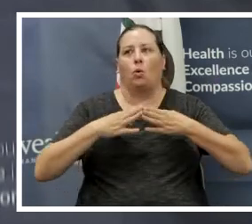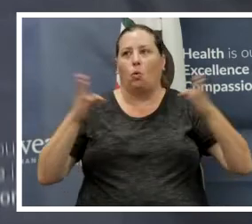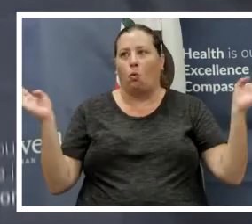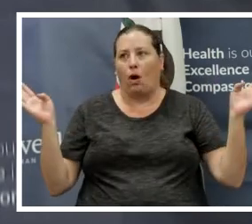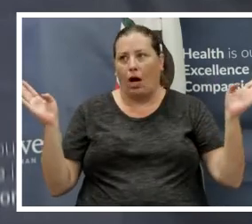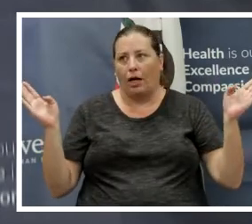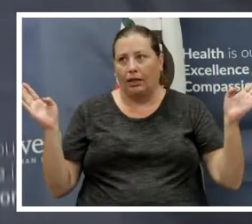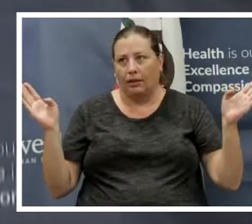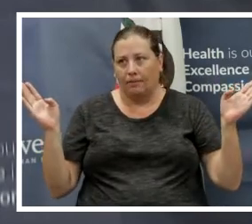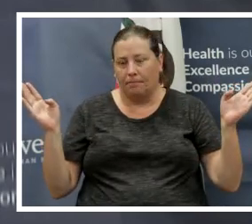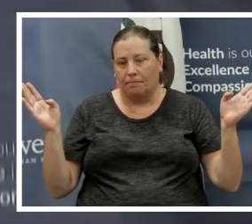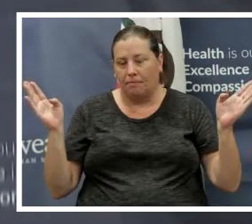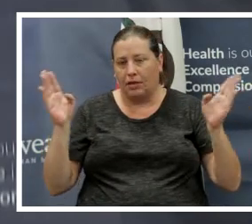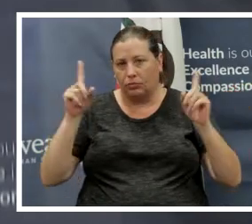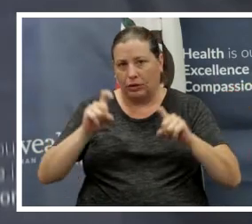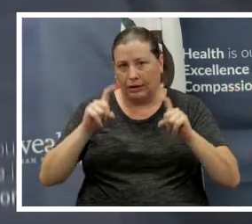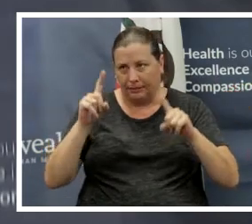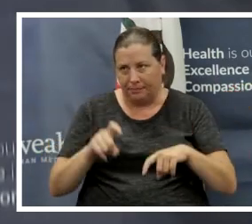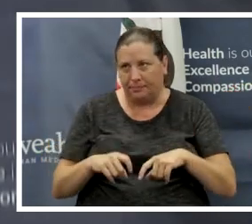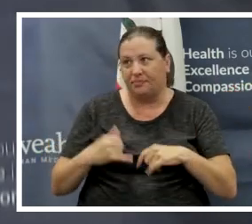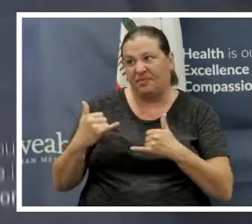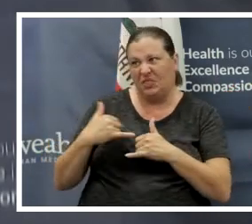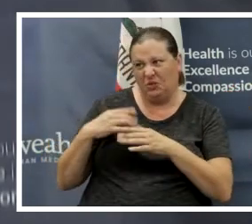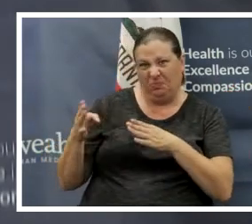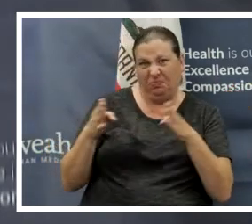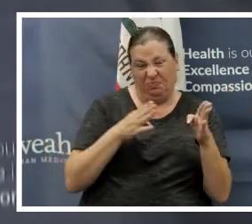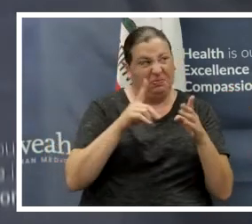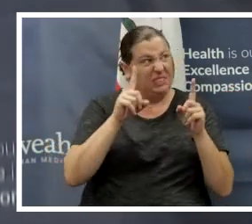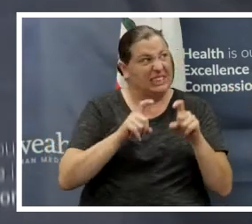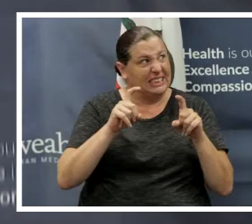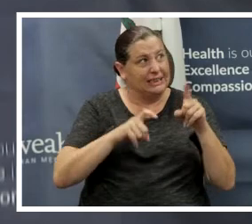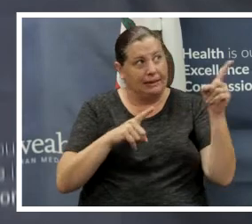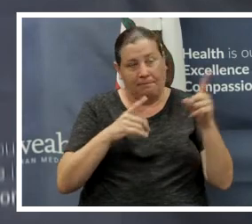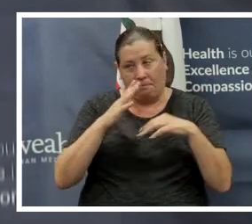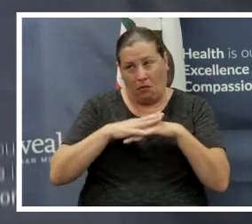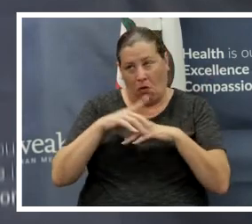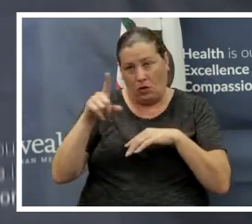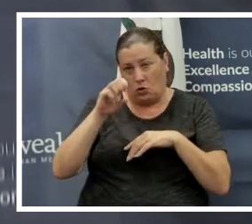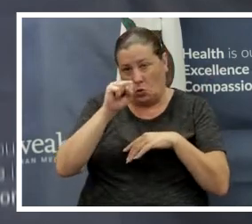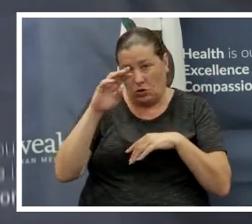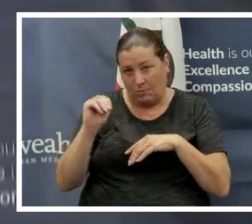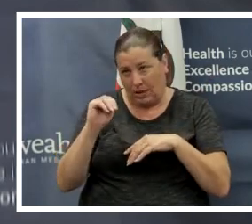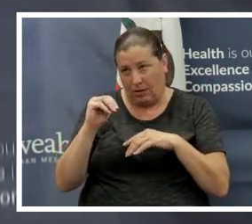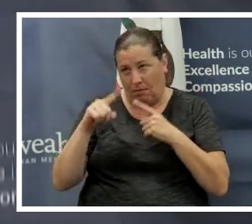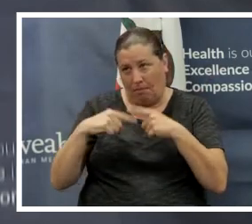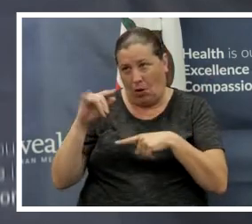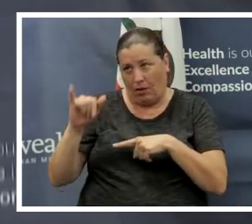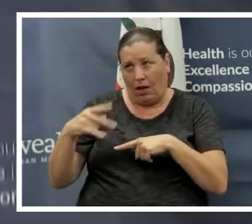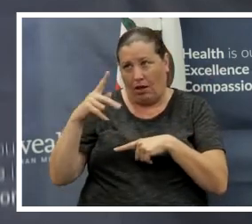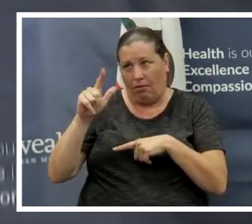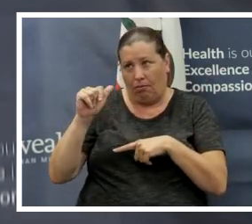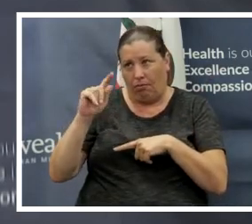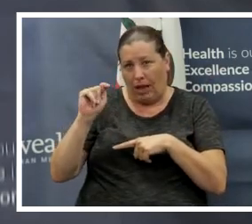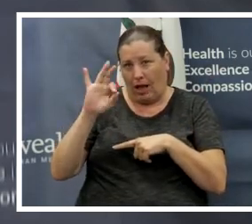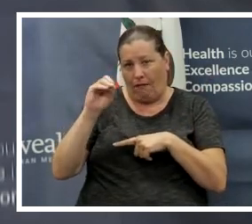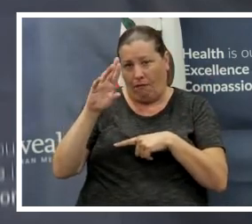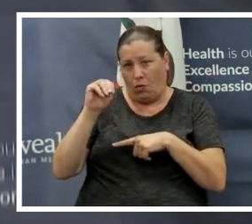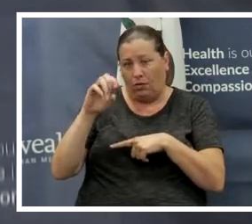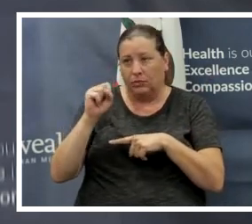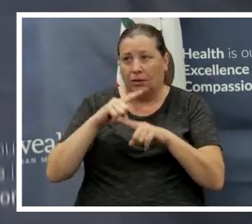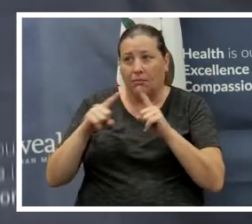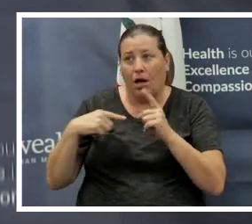going to stay on this topic for a minute because I have some questions that are coming in on the social media platforms. But I want to be very